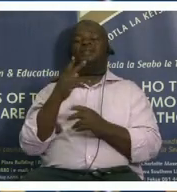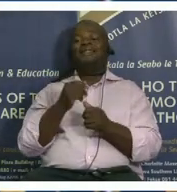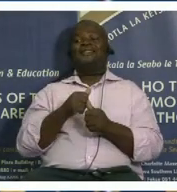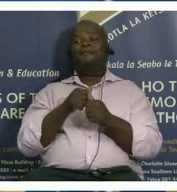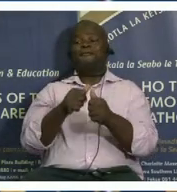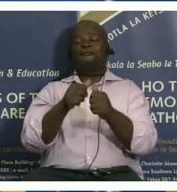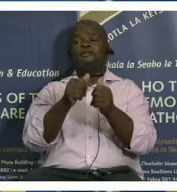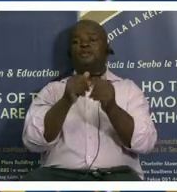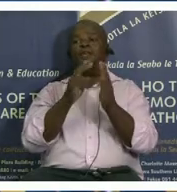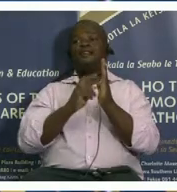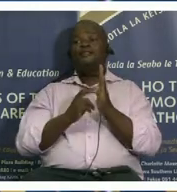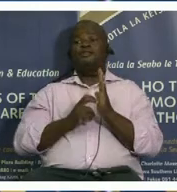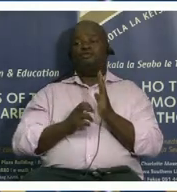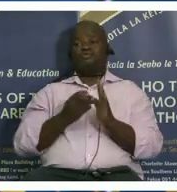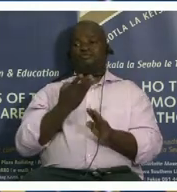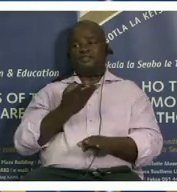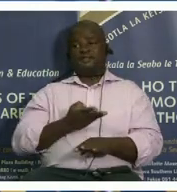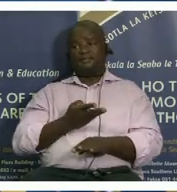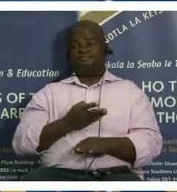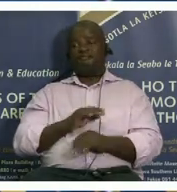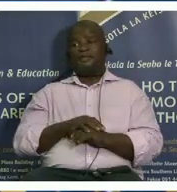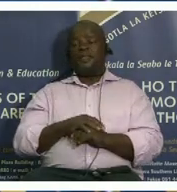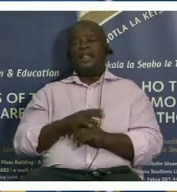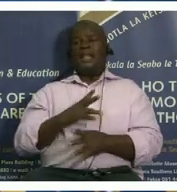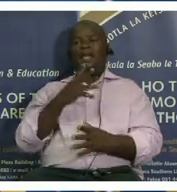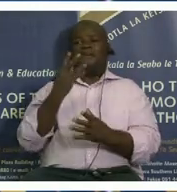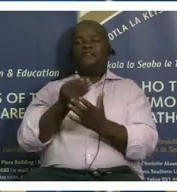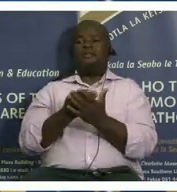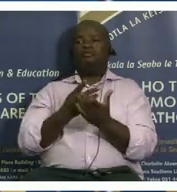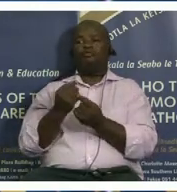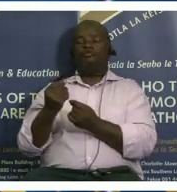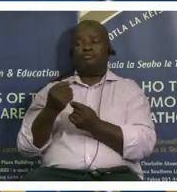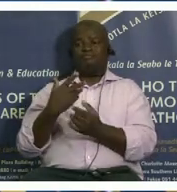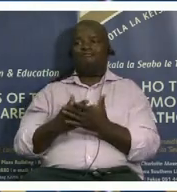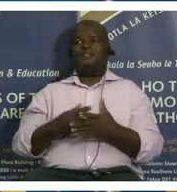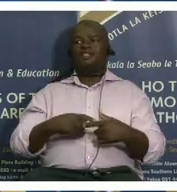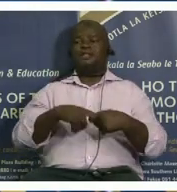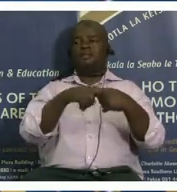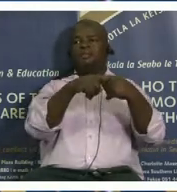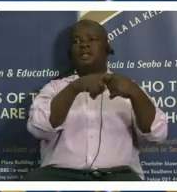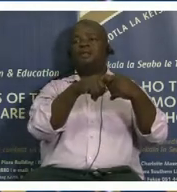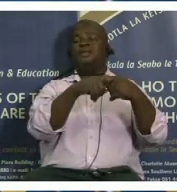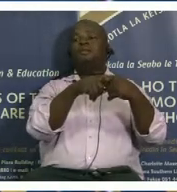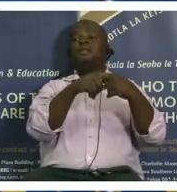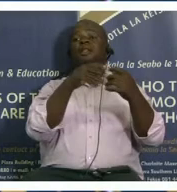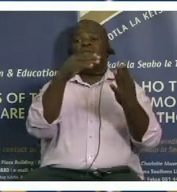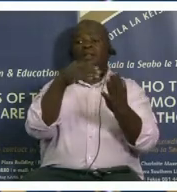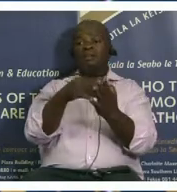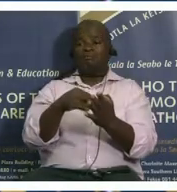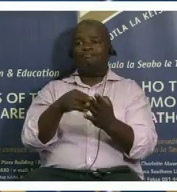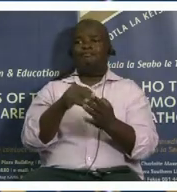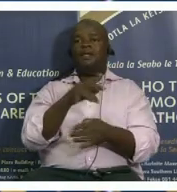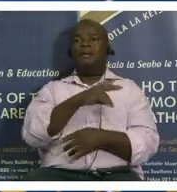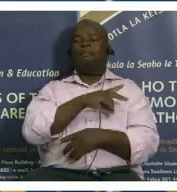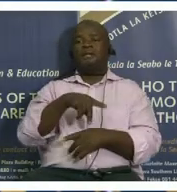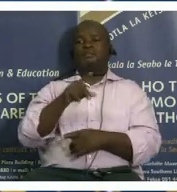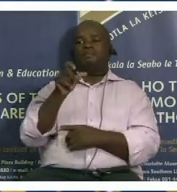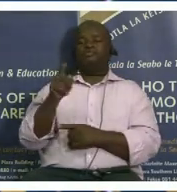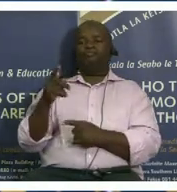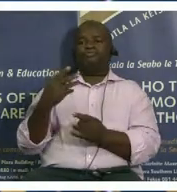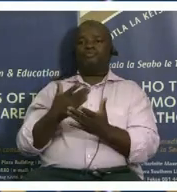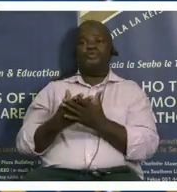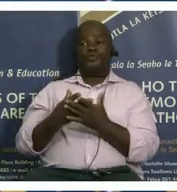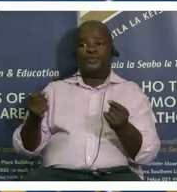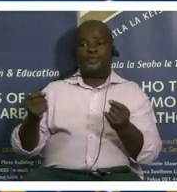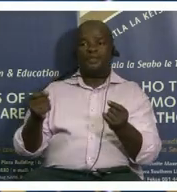the said rule, all proceedings shall then be suspended until the Honorable Premier has delivered his State of the